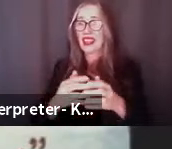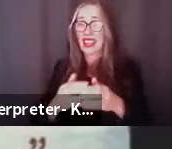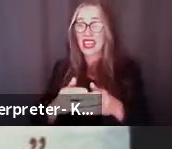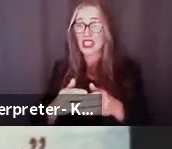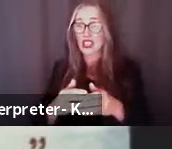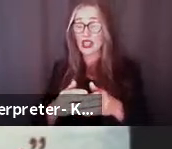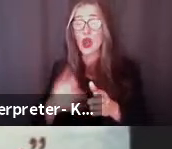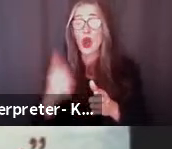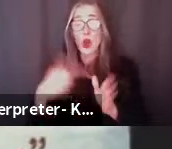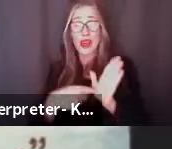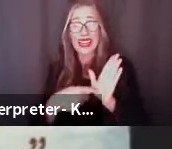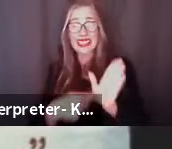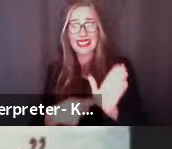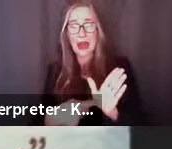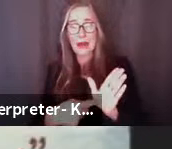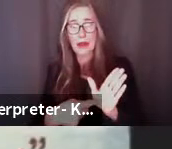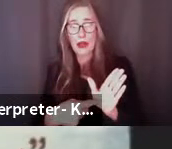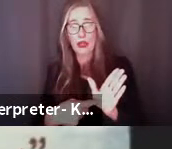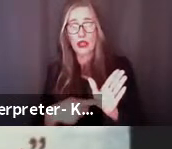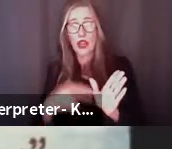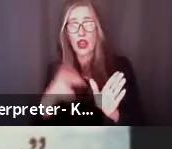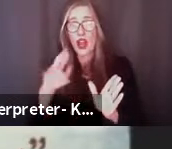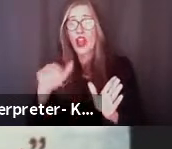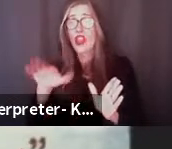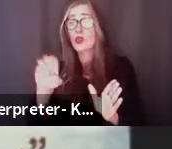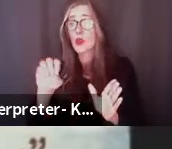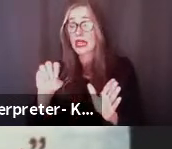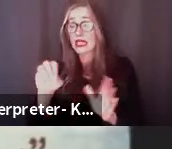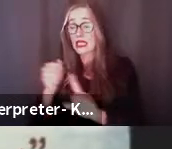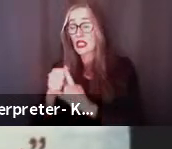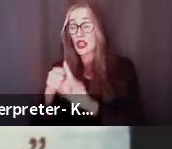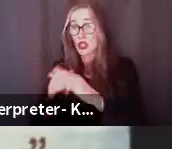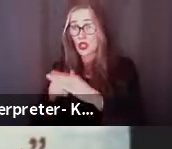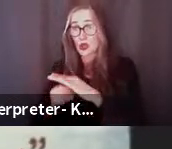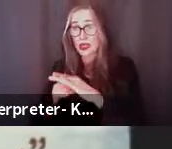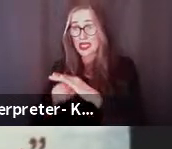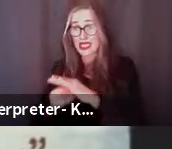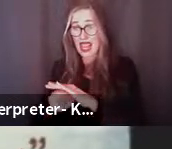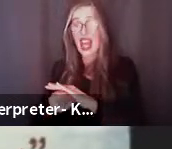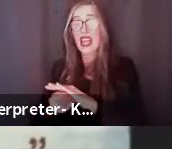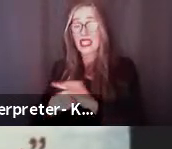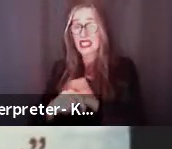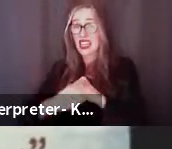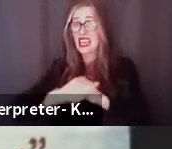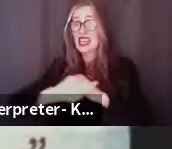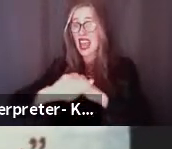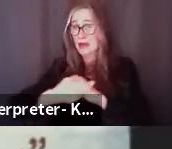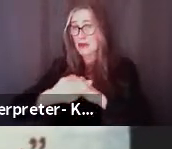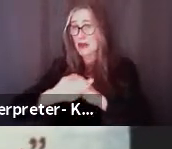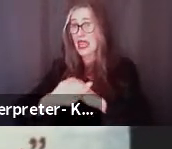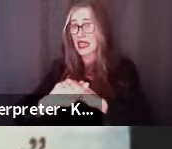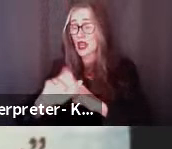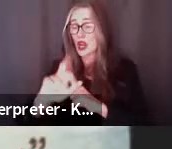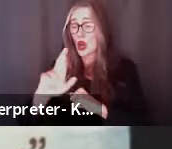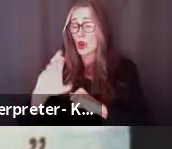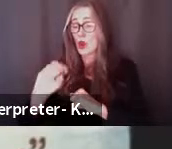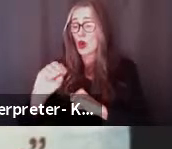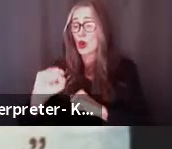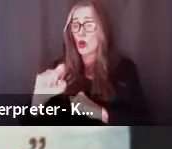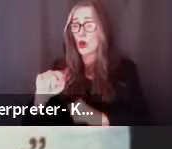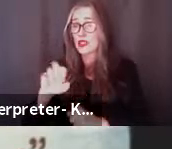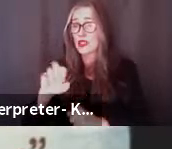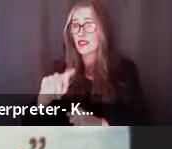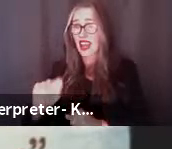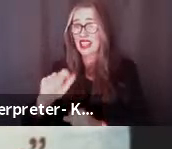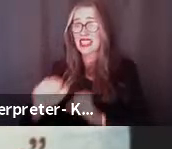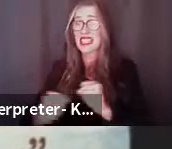campaign um that is articulated by roosevelt 1903 and is best understood in a contrast of